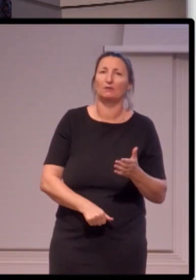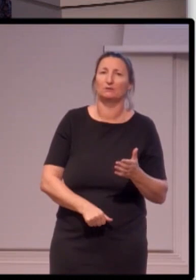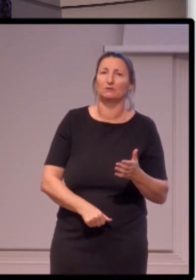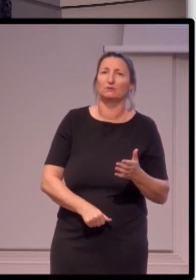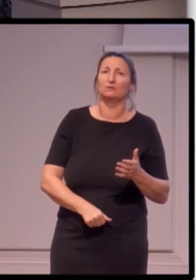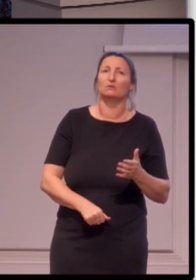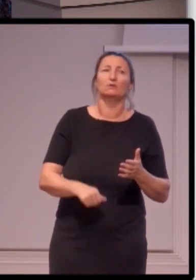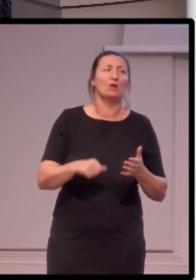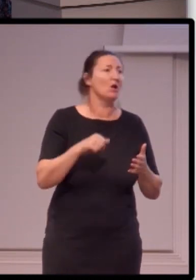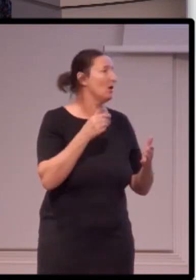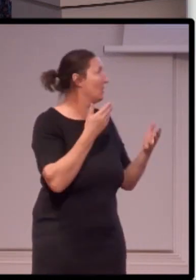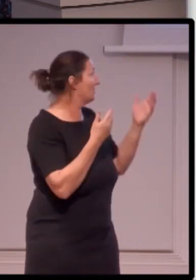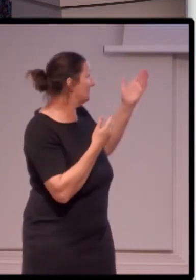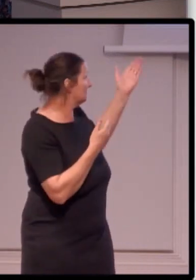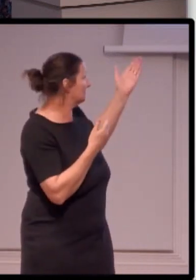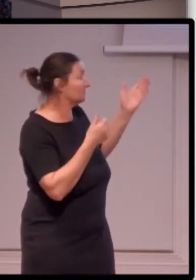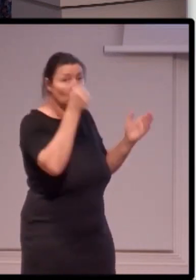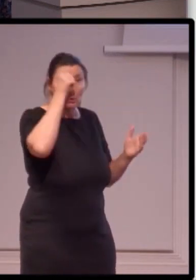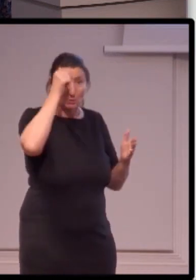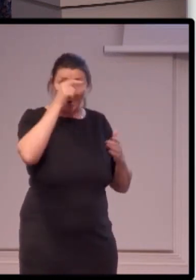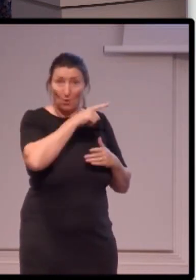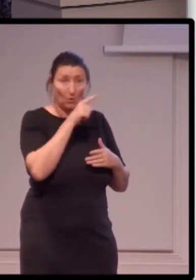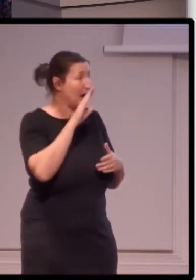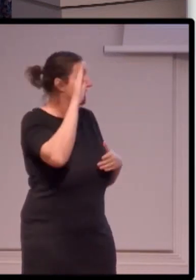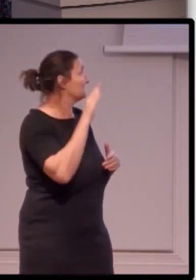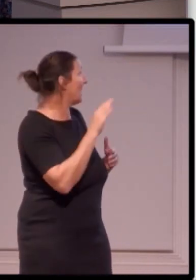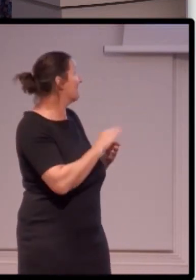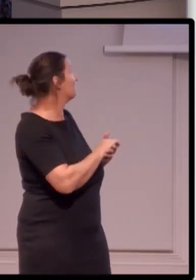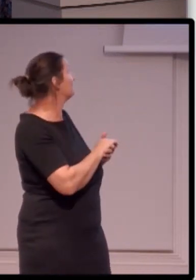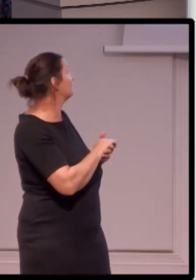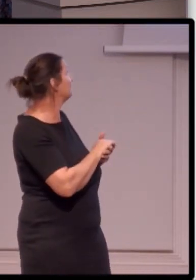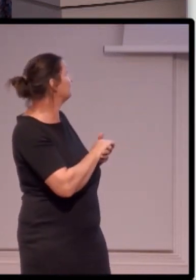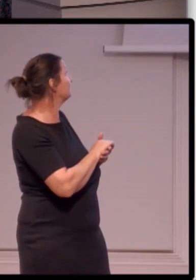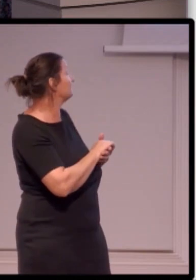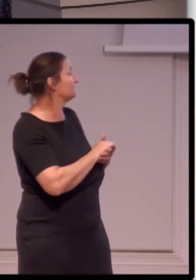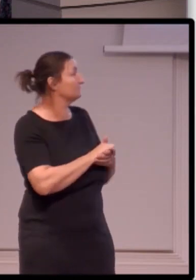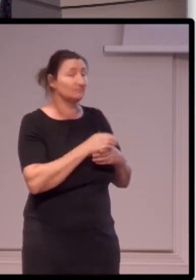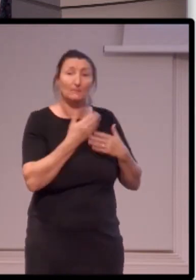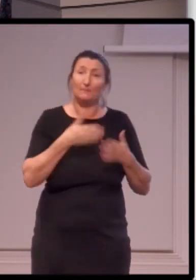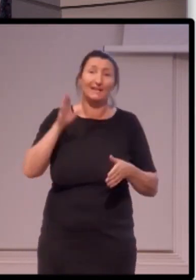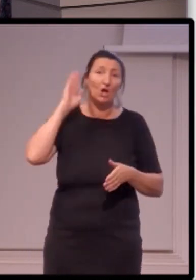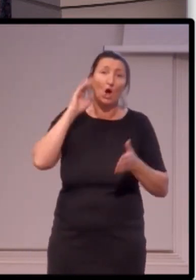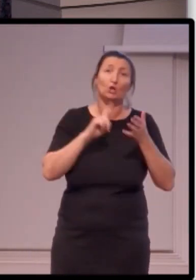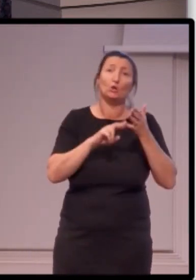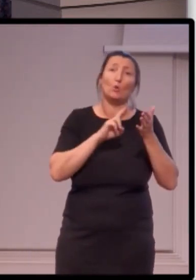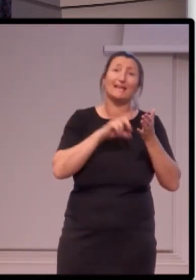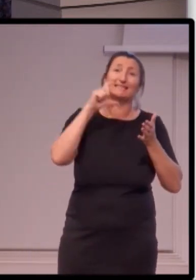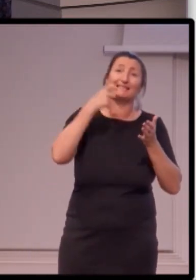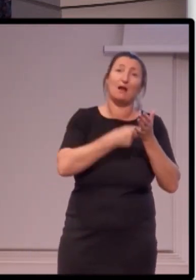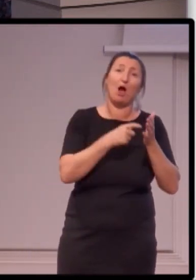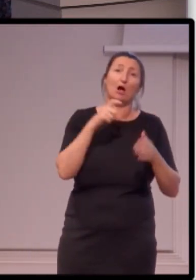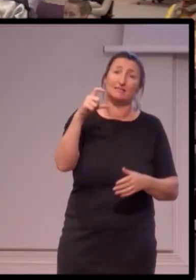the UNCRC. So hands up or emotions and like yellow hands if you're online. Have any of you heard of the UNCRC?